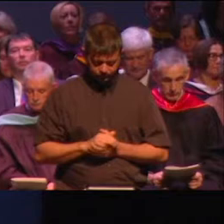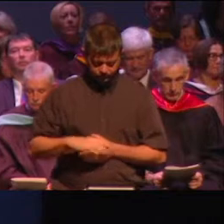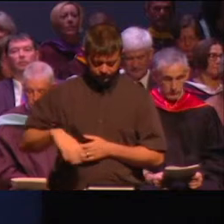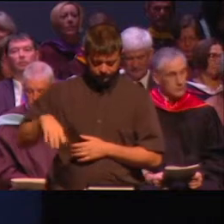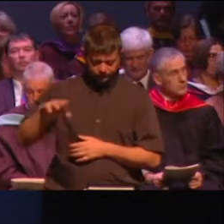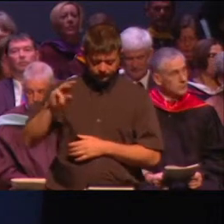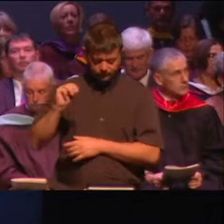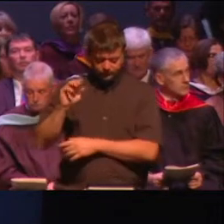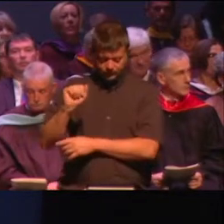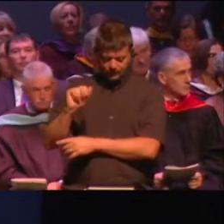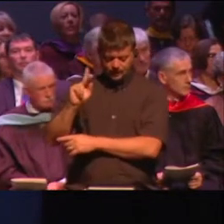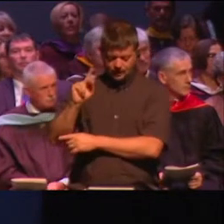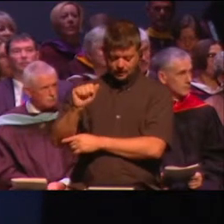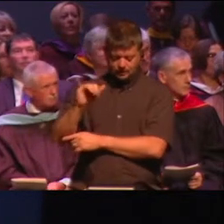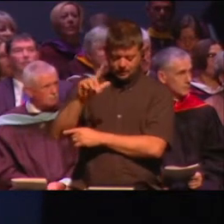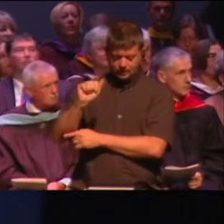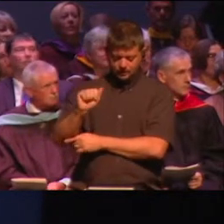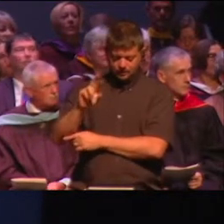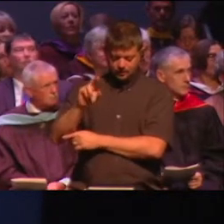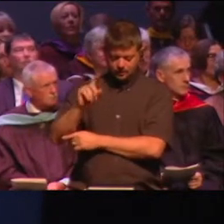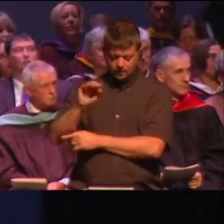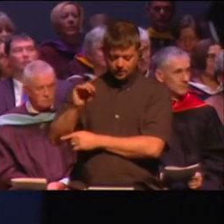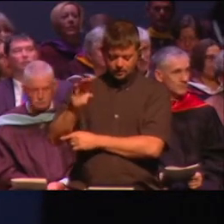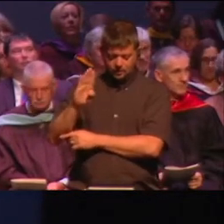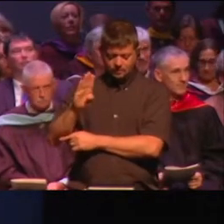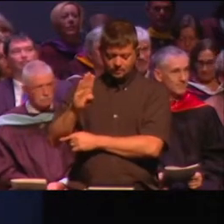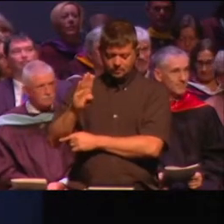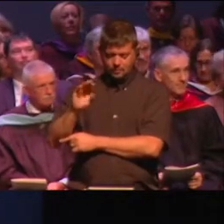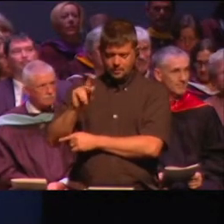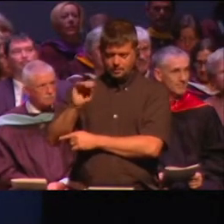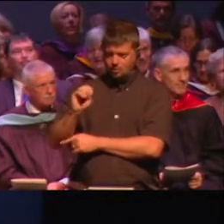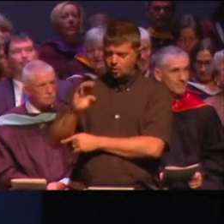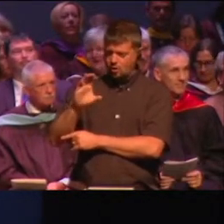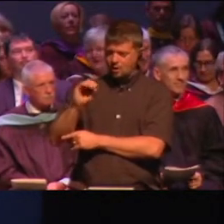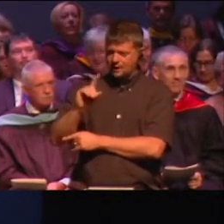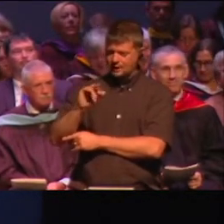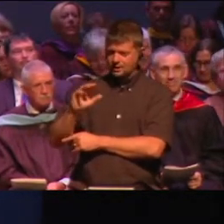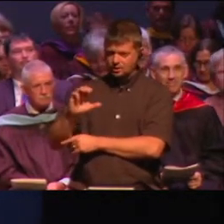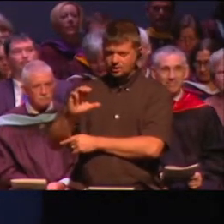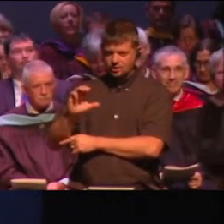Michaela Radford, Burke Collegiate Scholar.